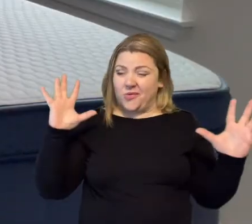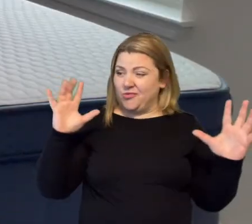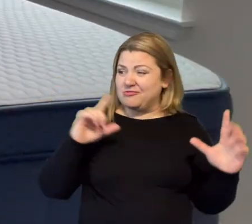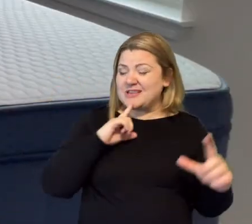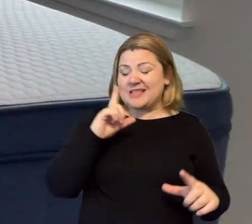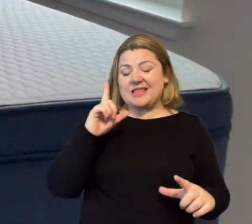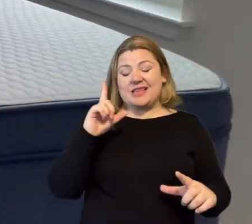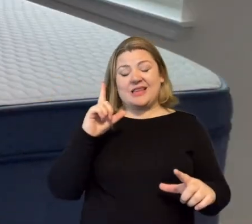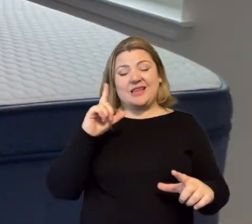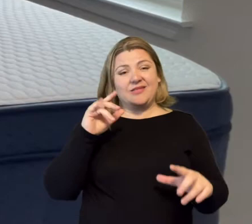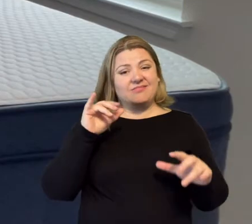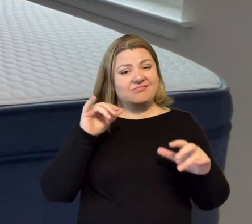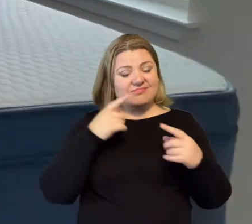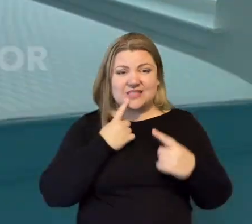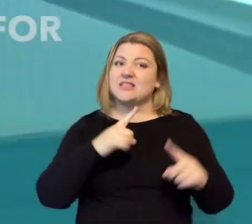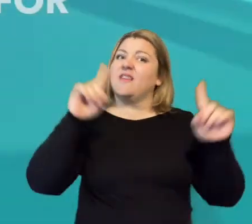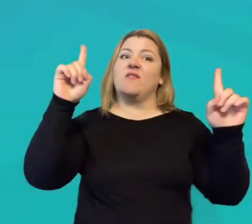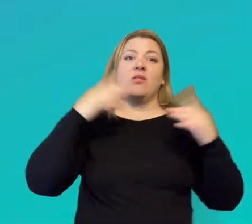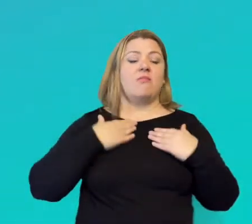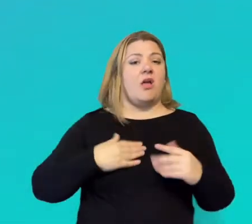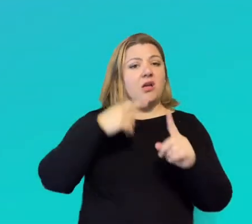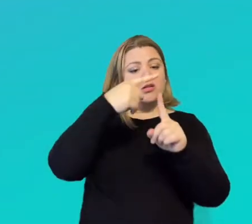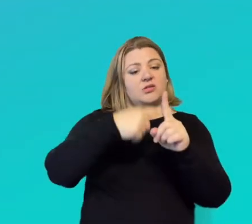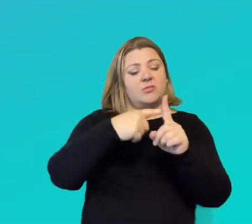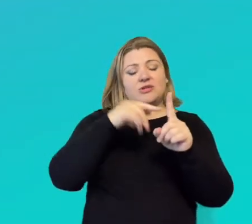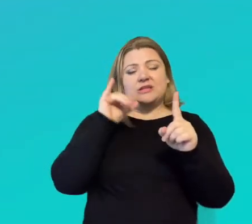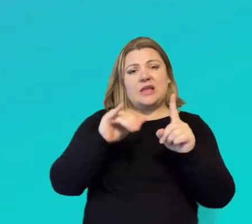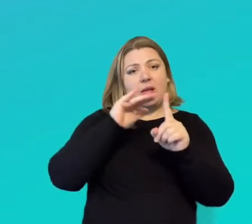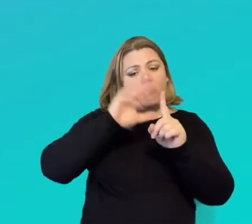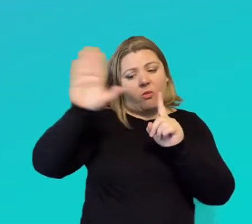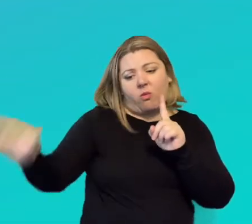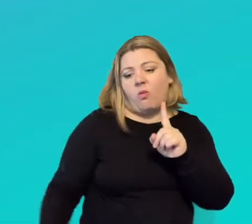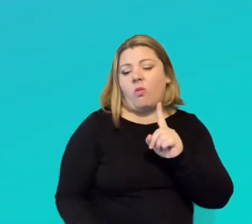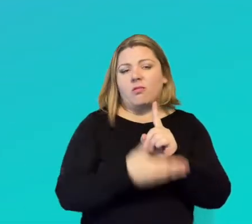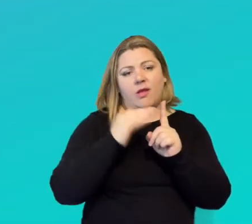you temperature balanced all night long.